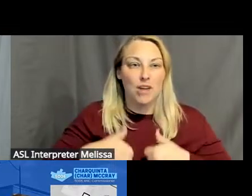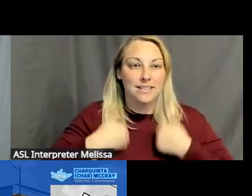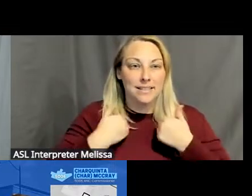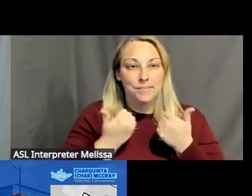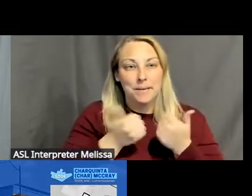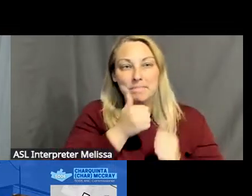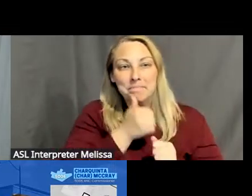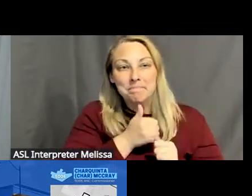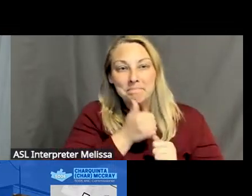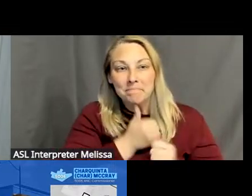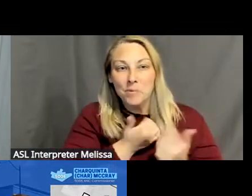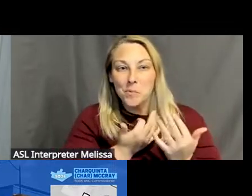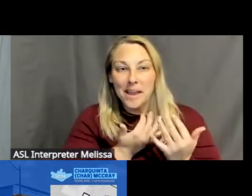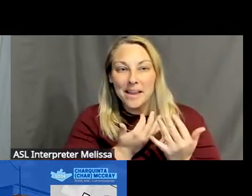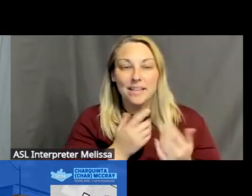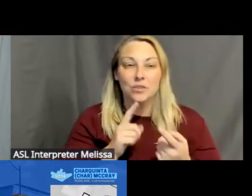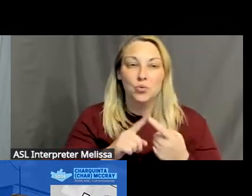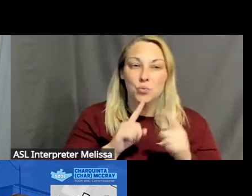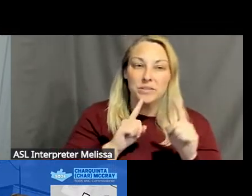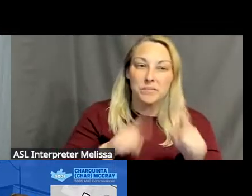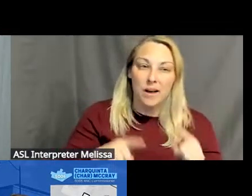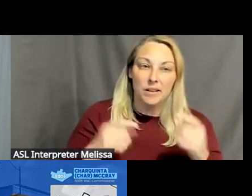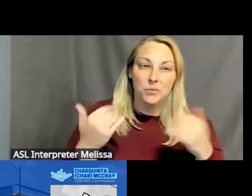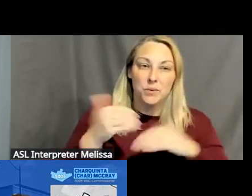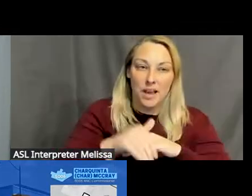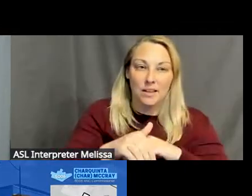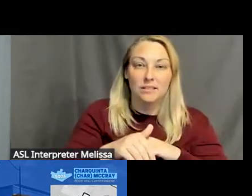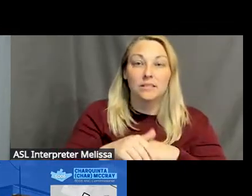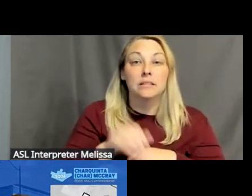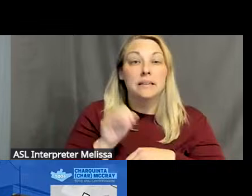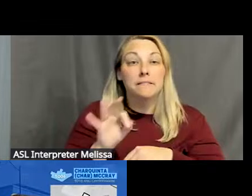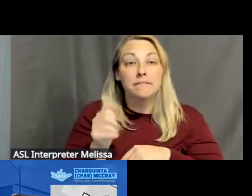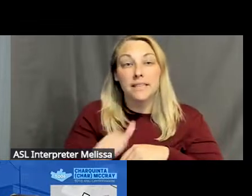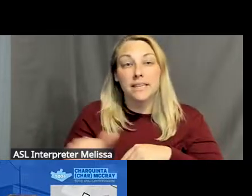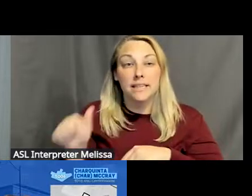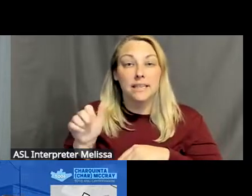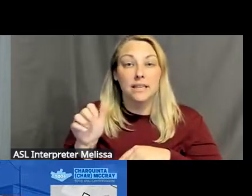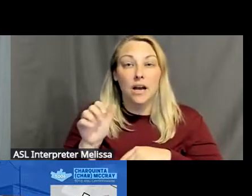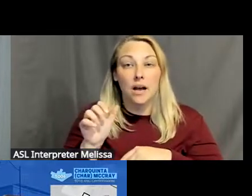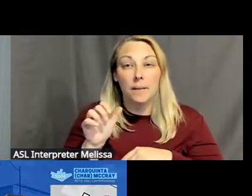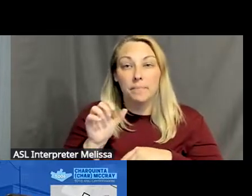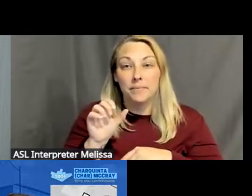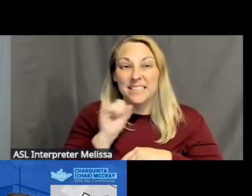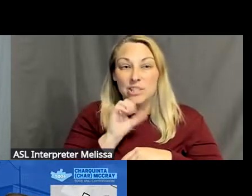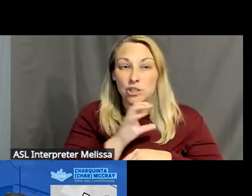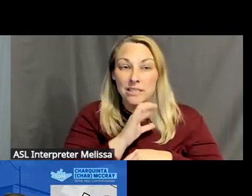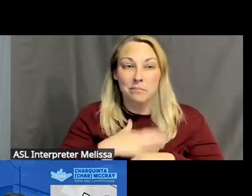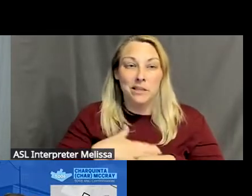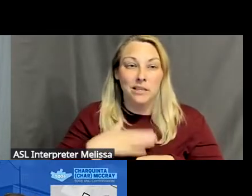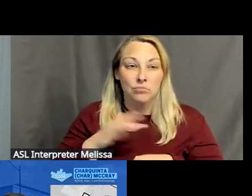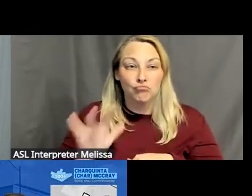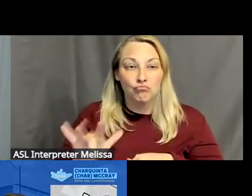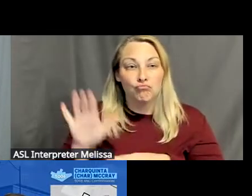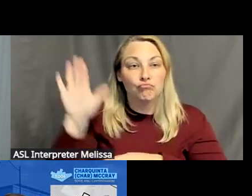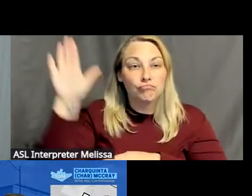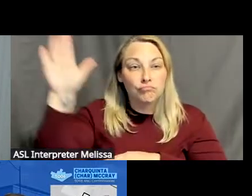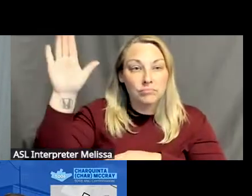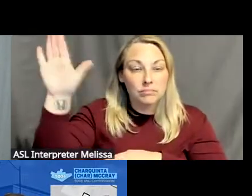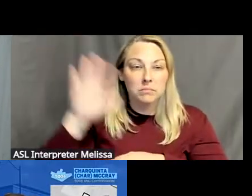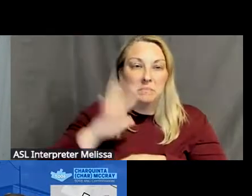to respond to tonight. If there's any seniors, again, feel free to use the raise your hand function so we